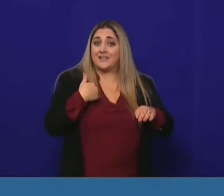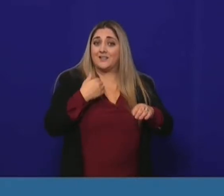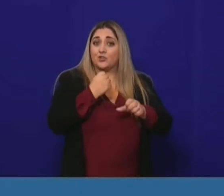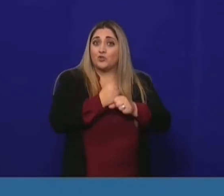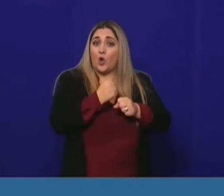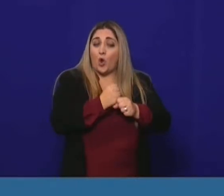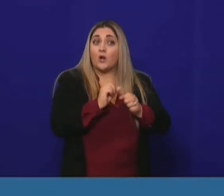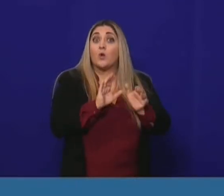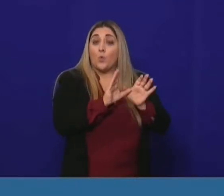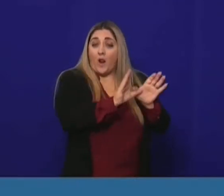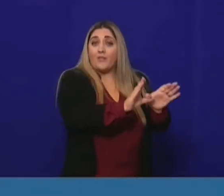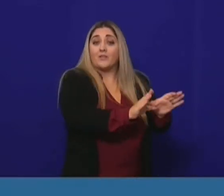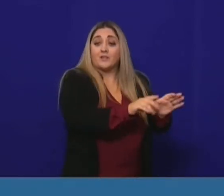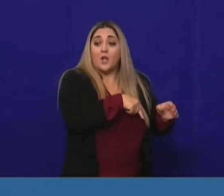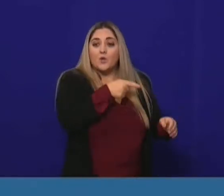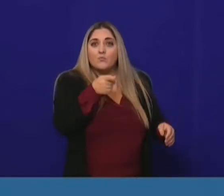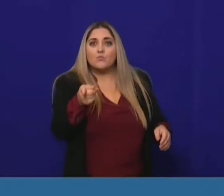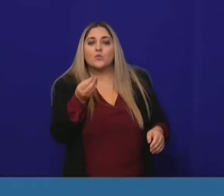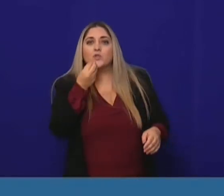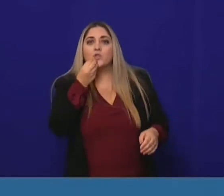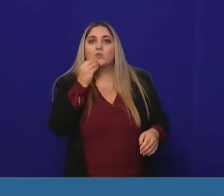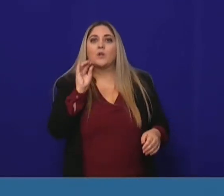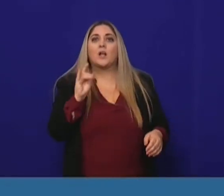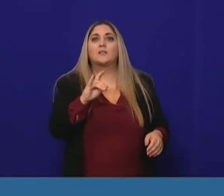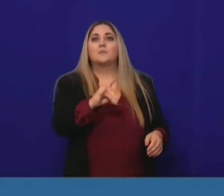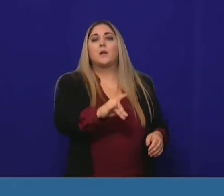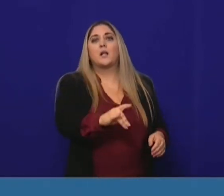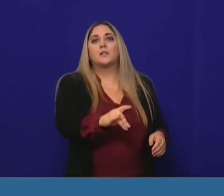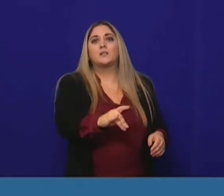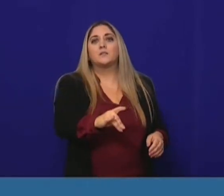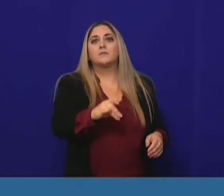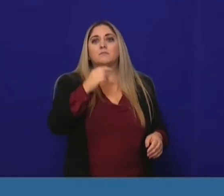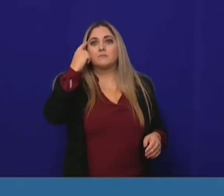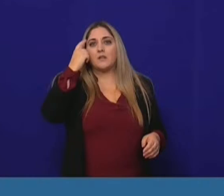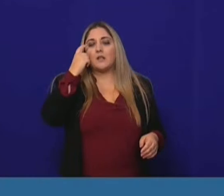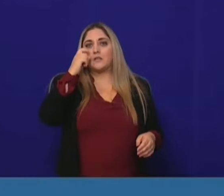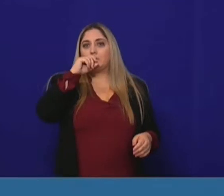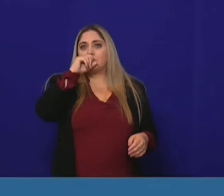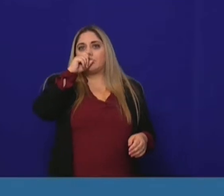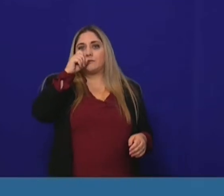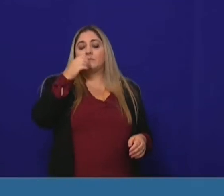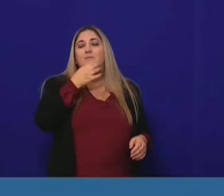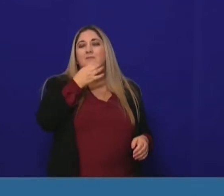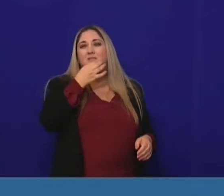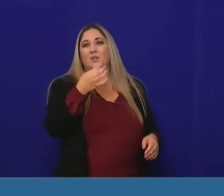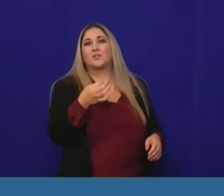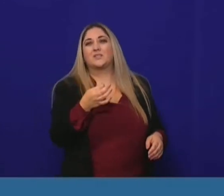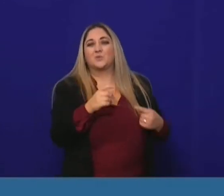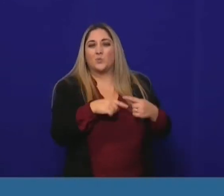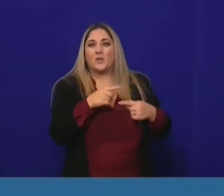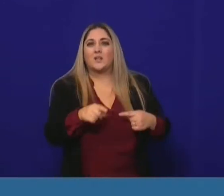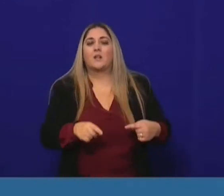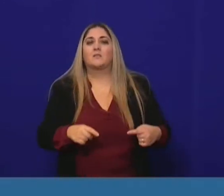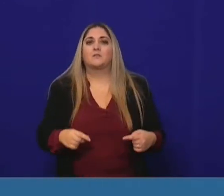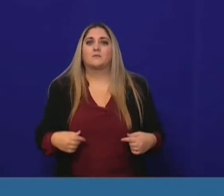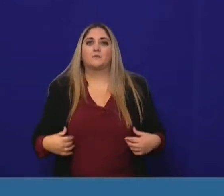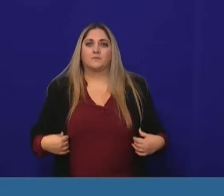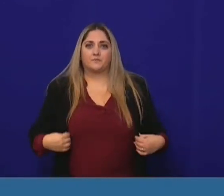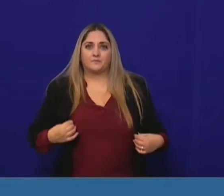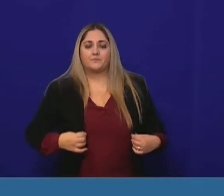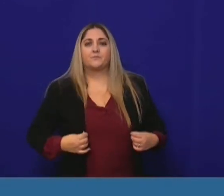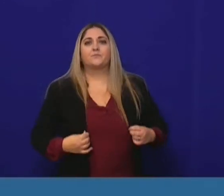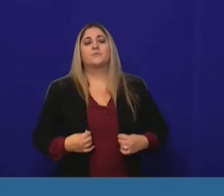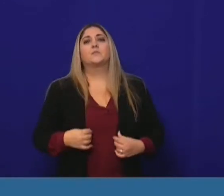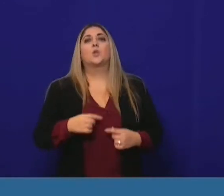pożittiv għal COVID, ovvjament jekk jistax joħroġ jalef l-annimali jew inkella jekk hemm xi arranġamenti partikolari. Semmejt